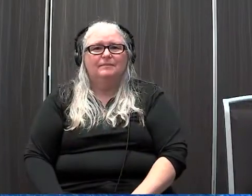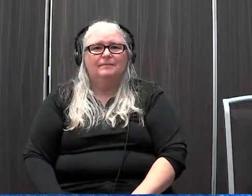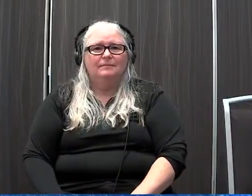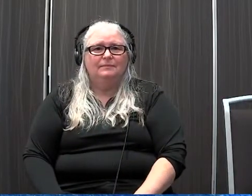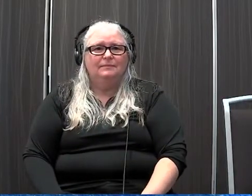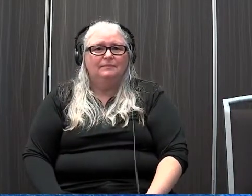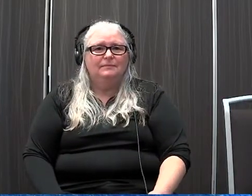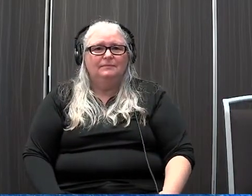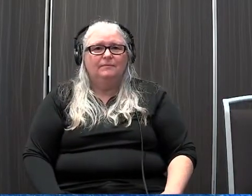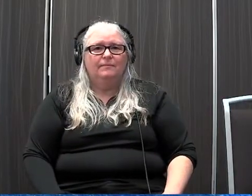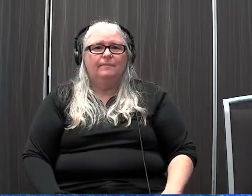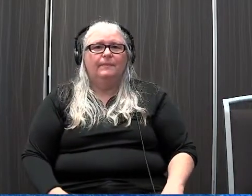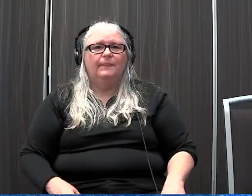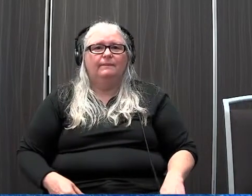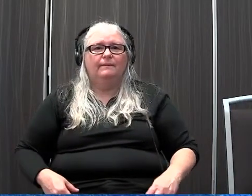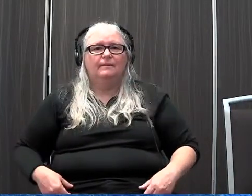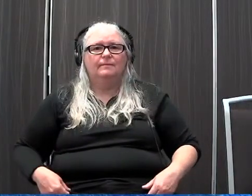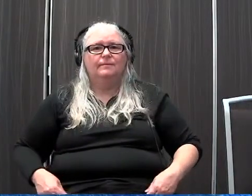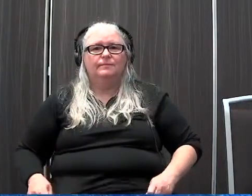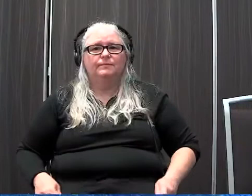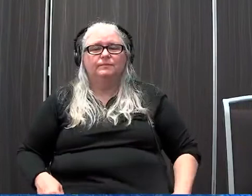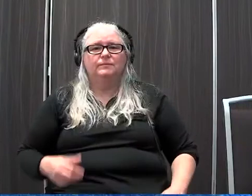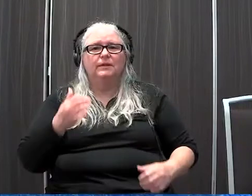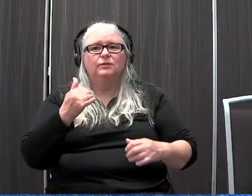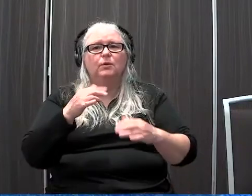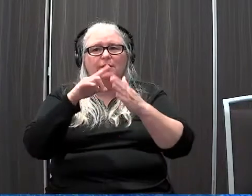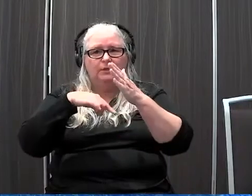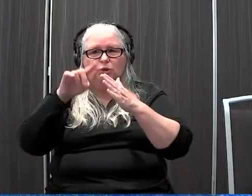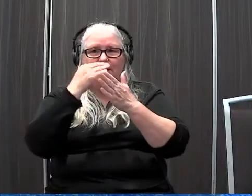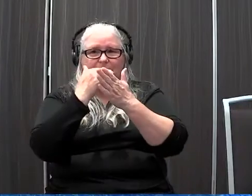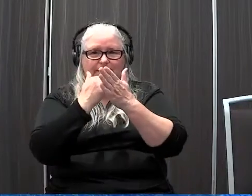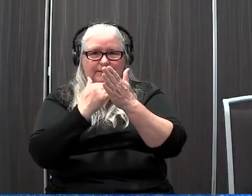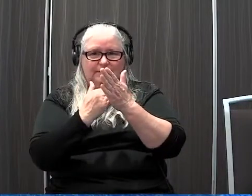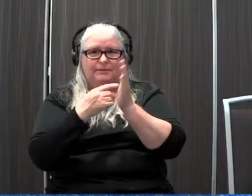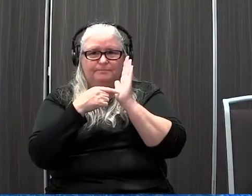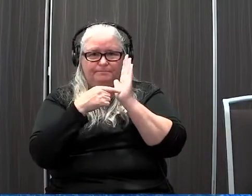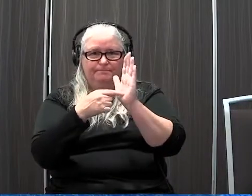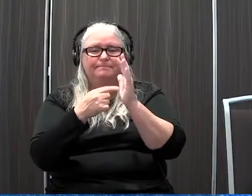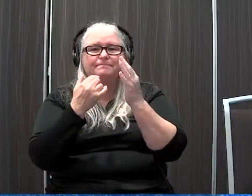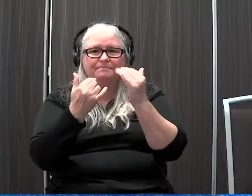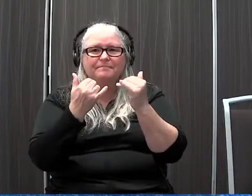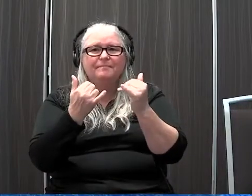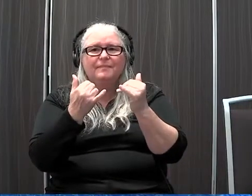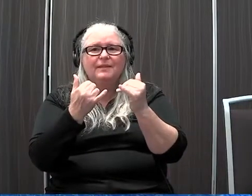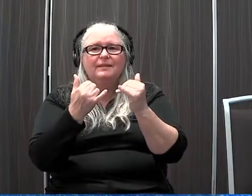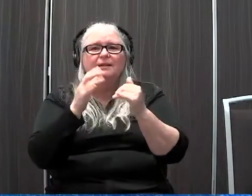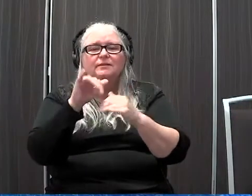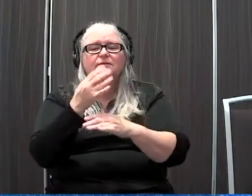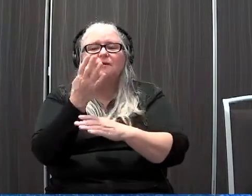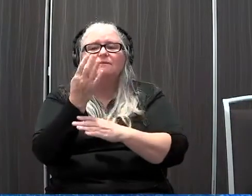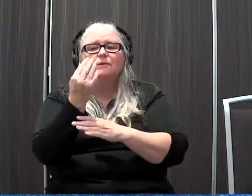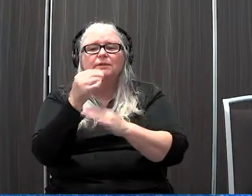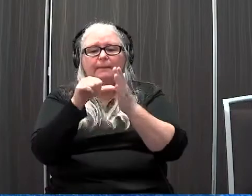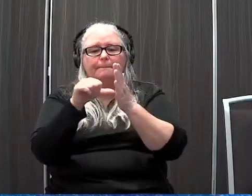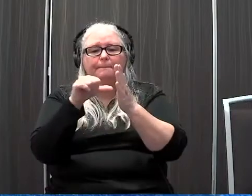So moving into the checklist itself, this will make up the bulk of the presentation. The checklist is a 14-page